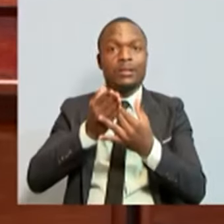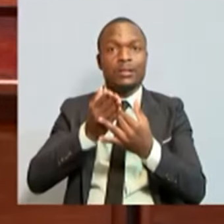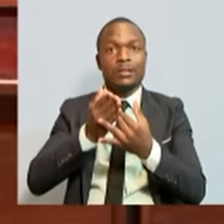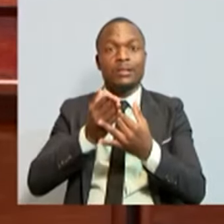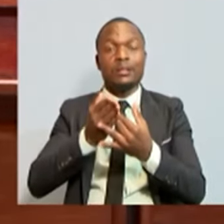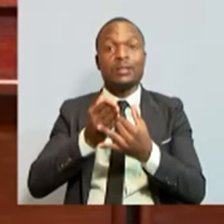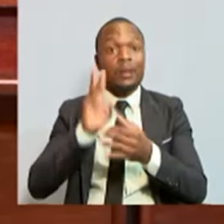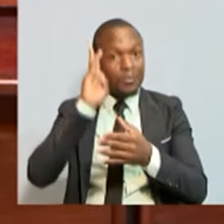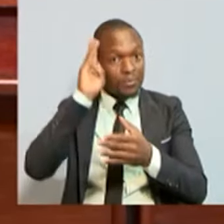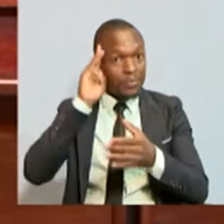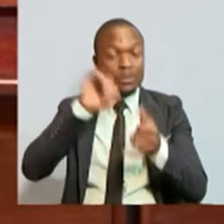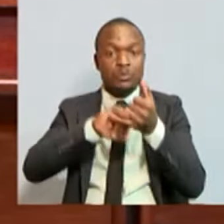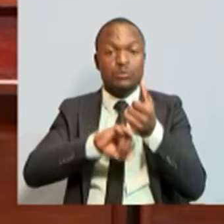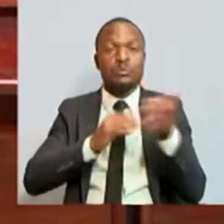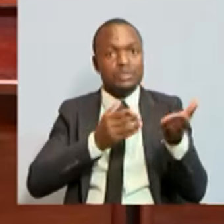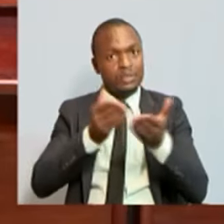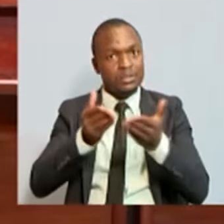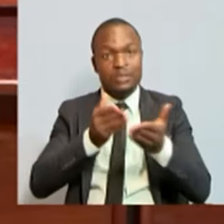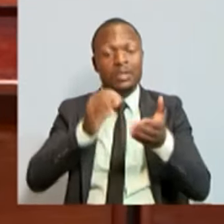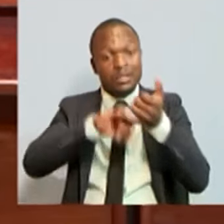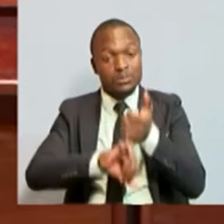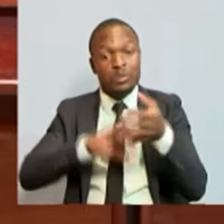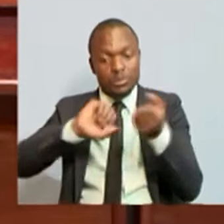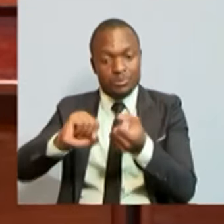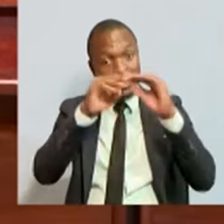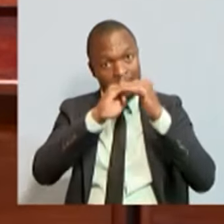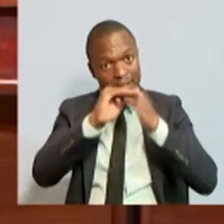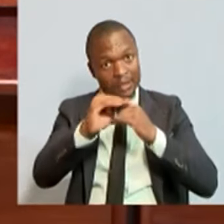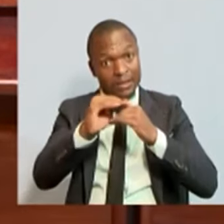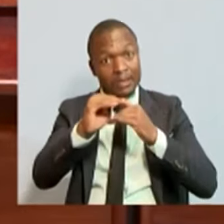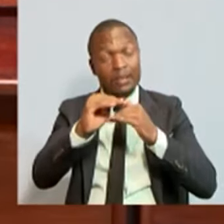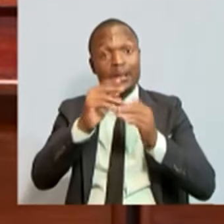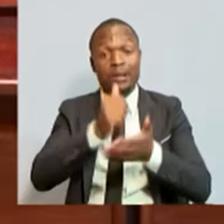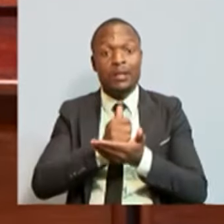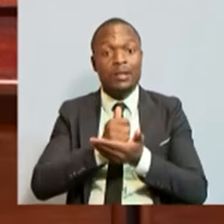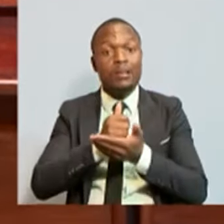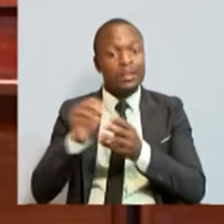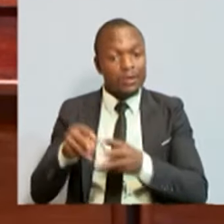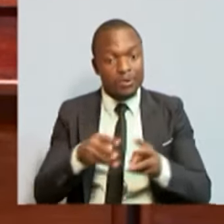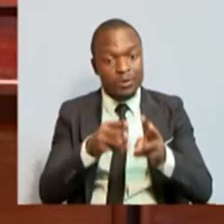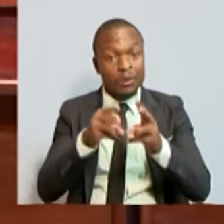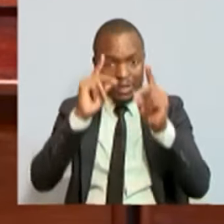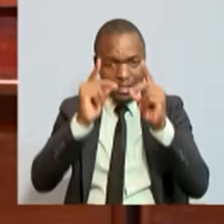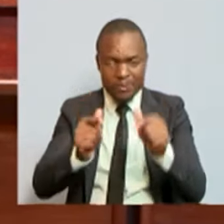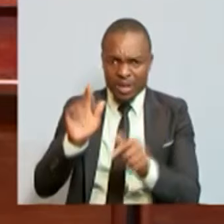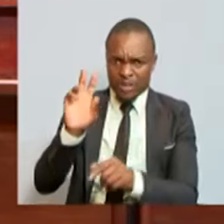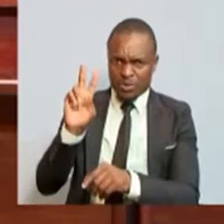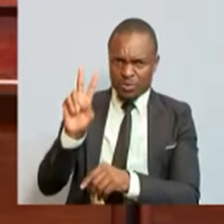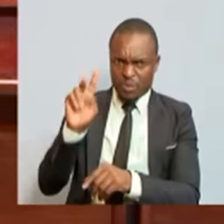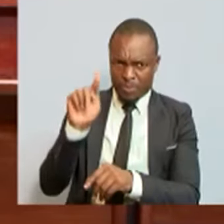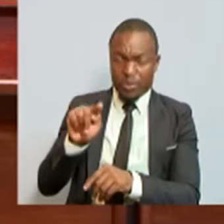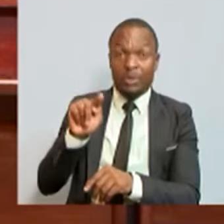Social Services, implementing social protection interventions, is reaching over 2.7